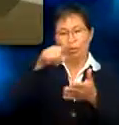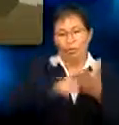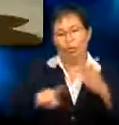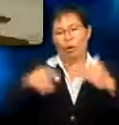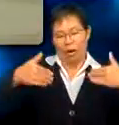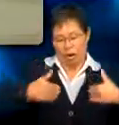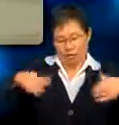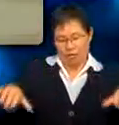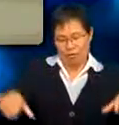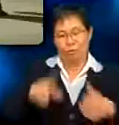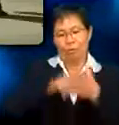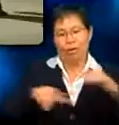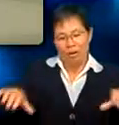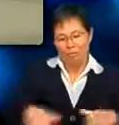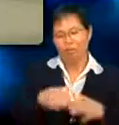have to do.